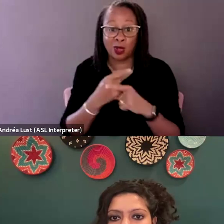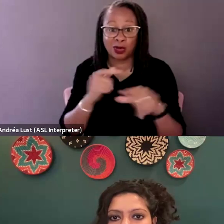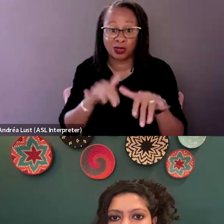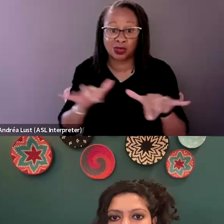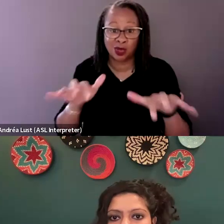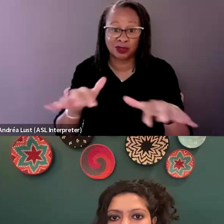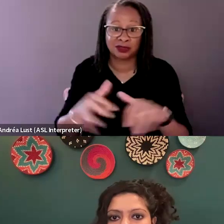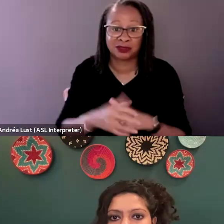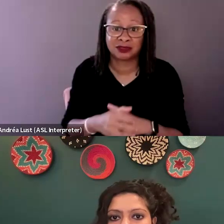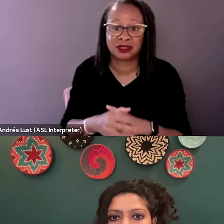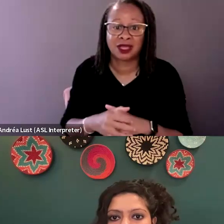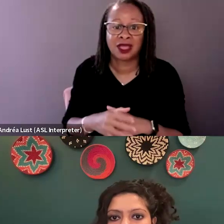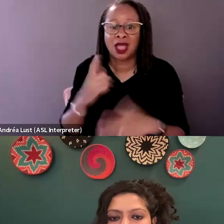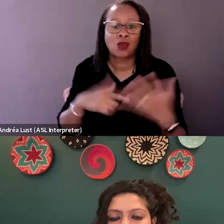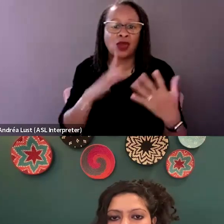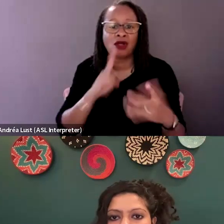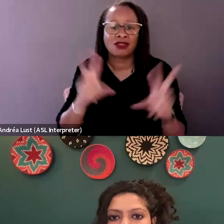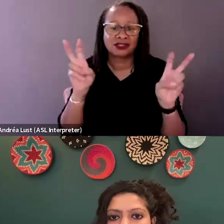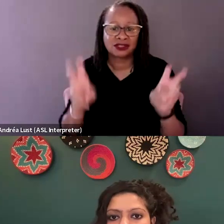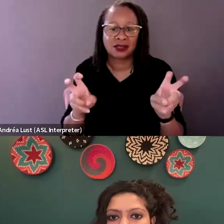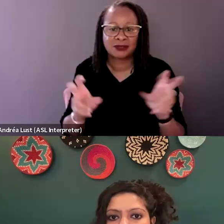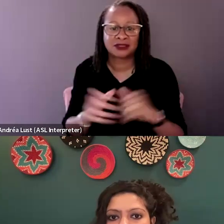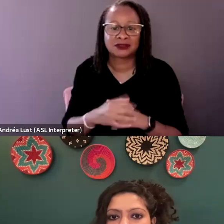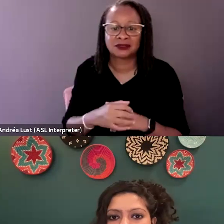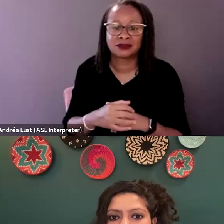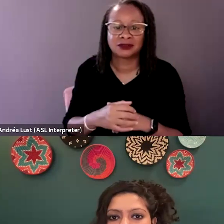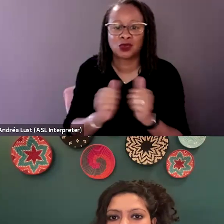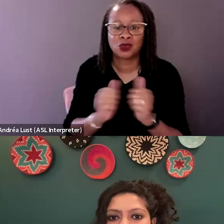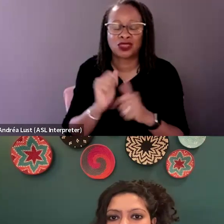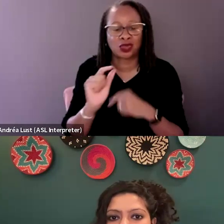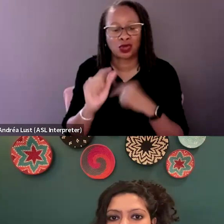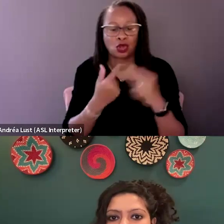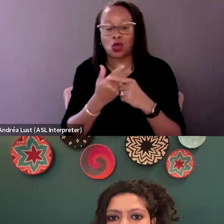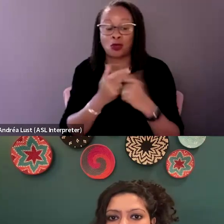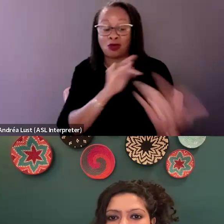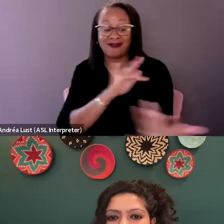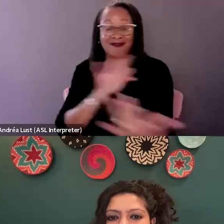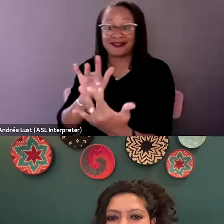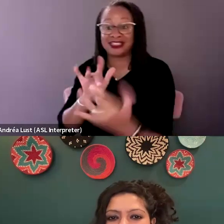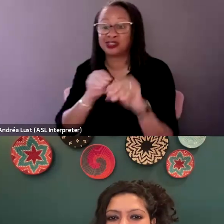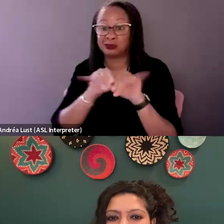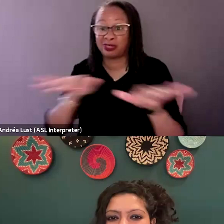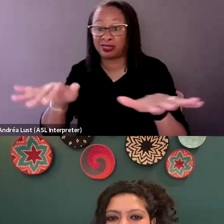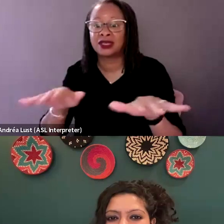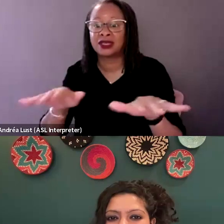and arm wrestling is part of the process. Sometimes it can work to your advantage. Sometimes it can be